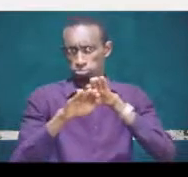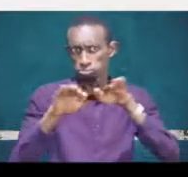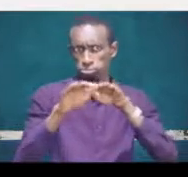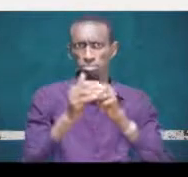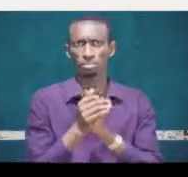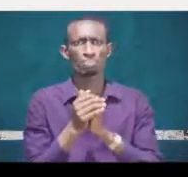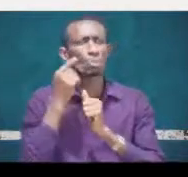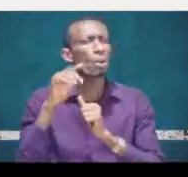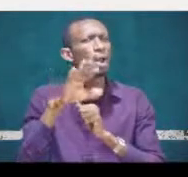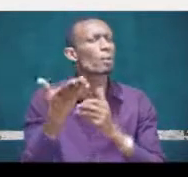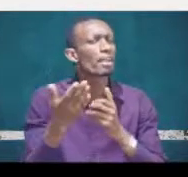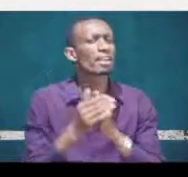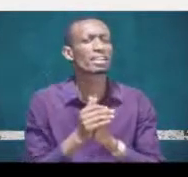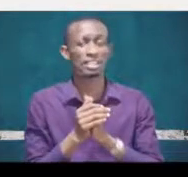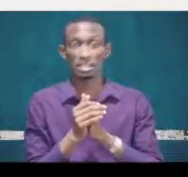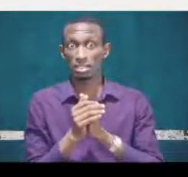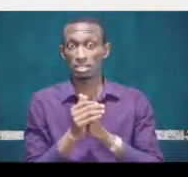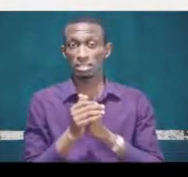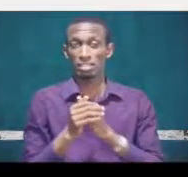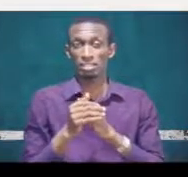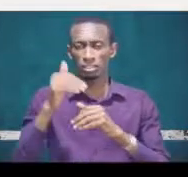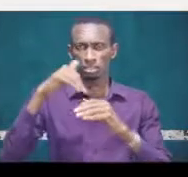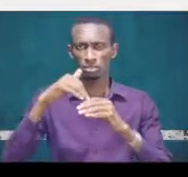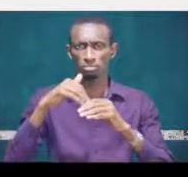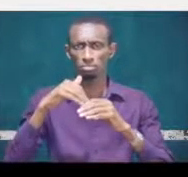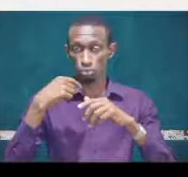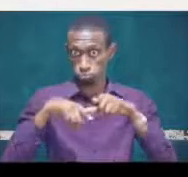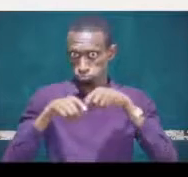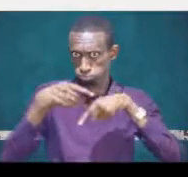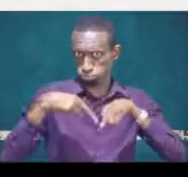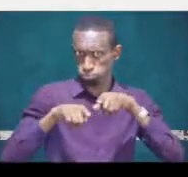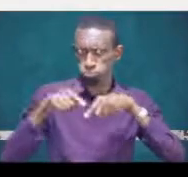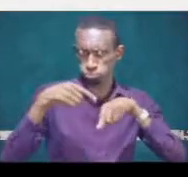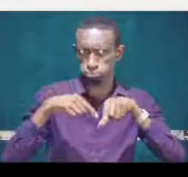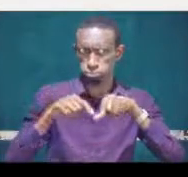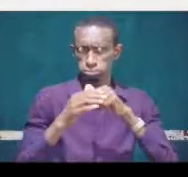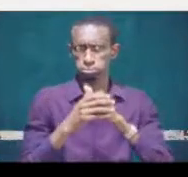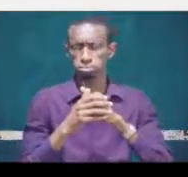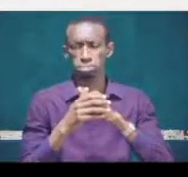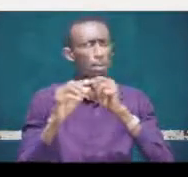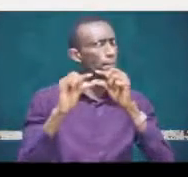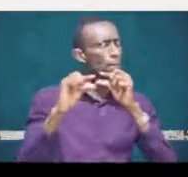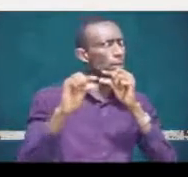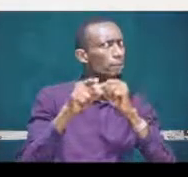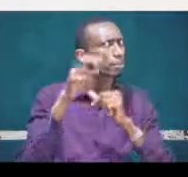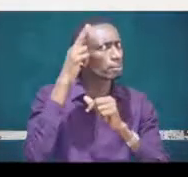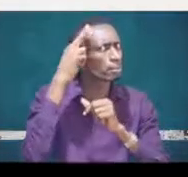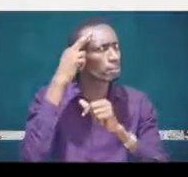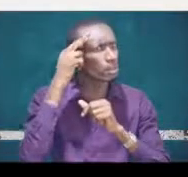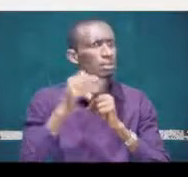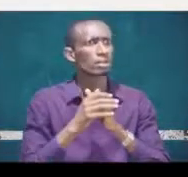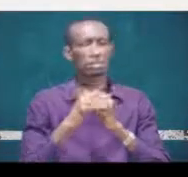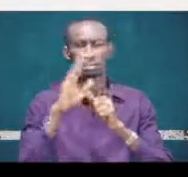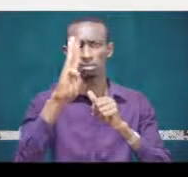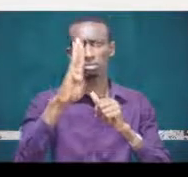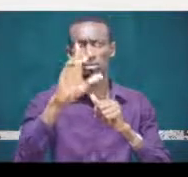epithelial tissues? We can find them lining the urinary bladder. Remember, bladder is